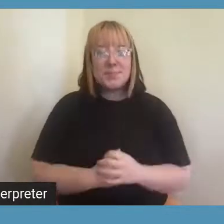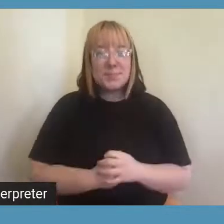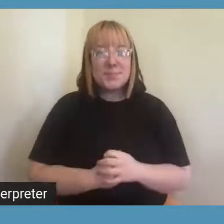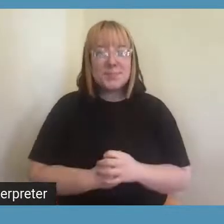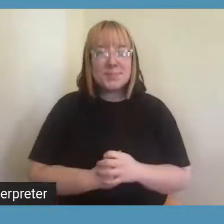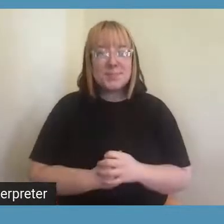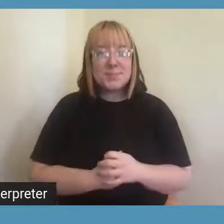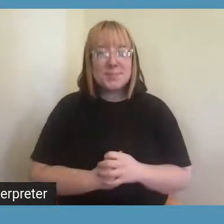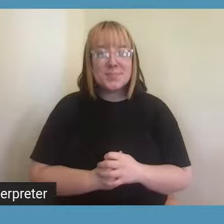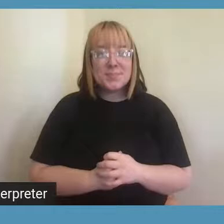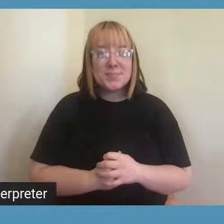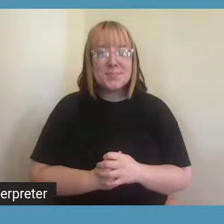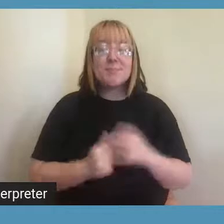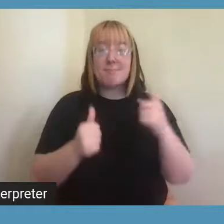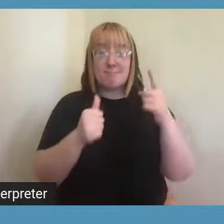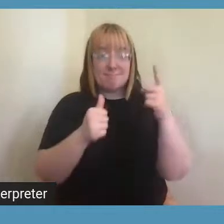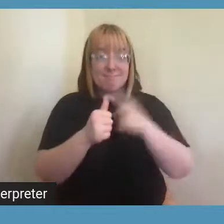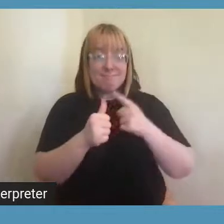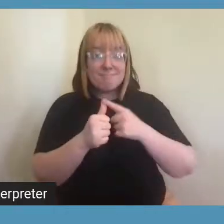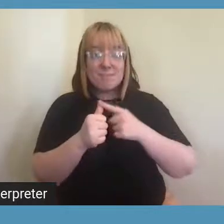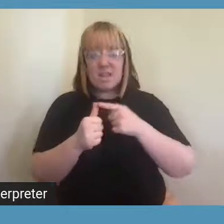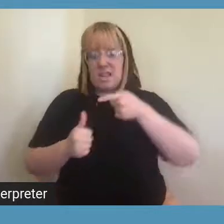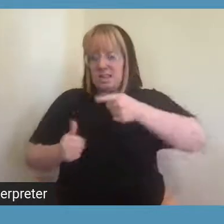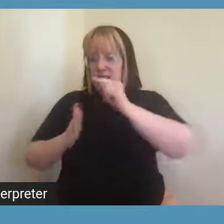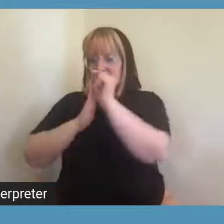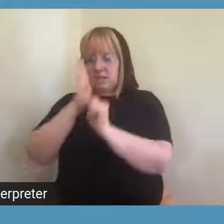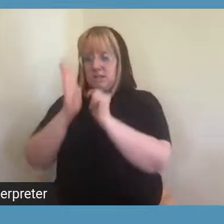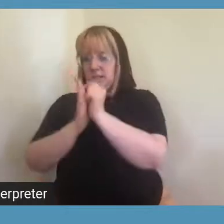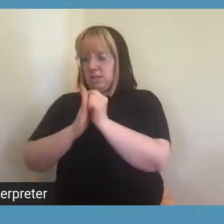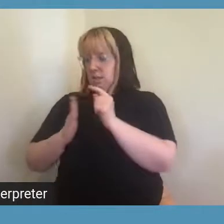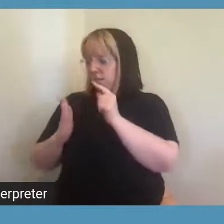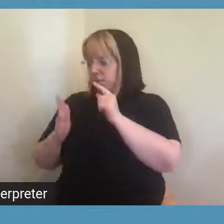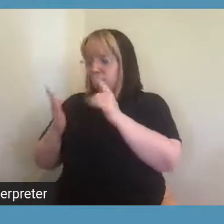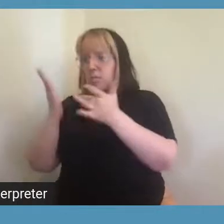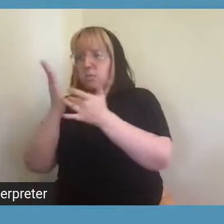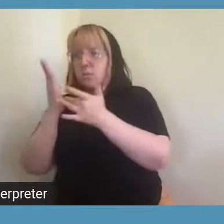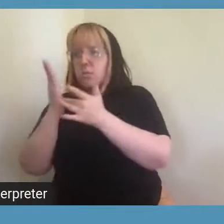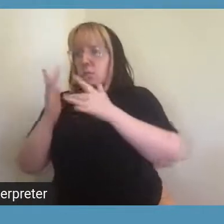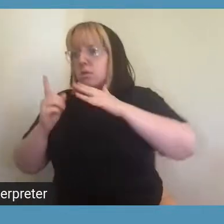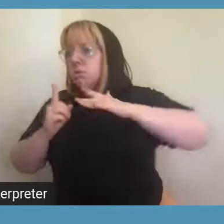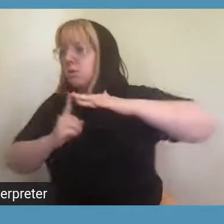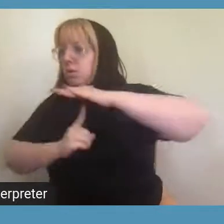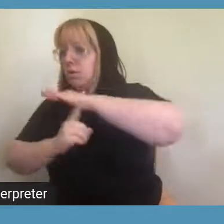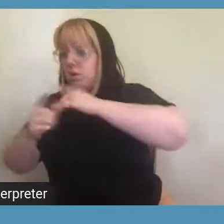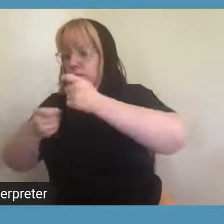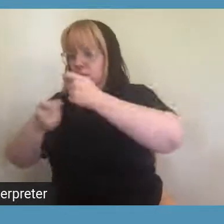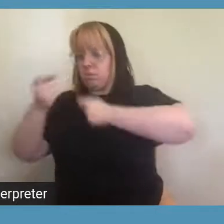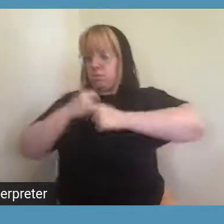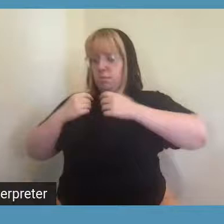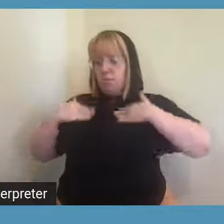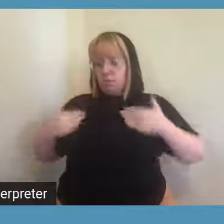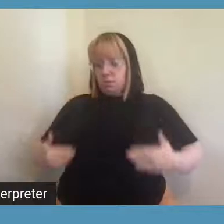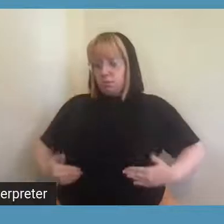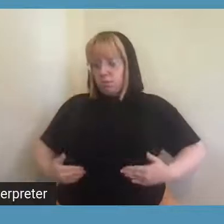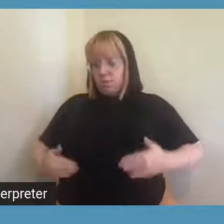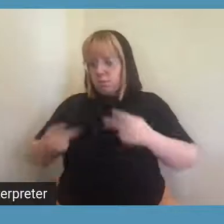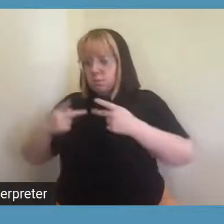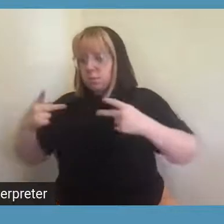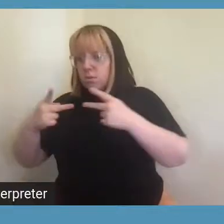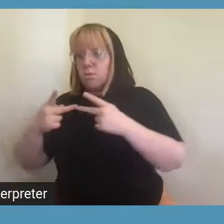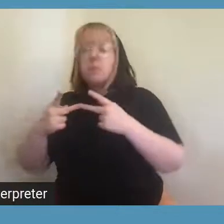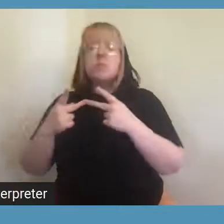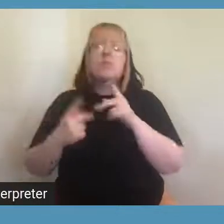virtual meetings, when digital spaces may substitute our physical sense of place, it is important to reflect on the land we